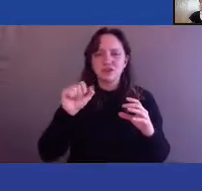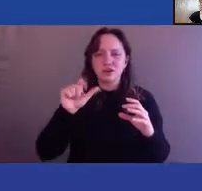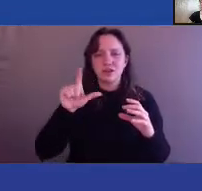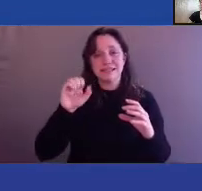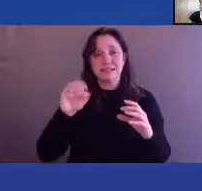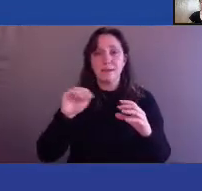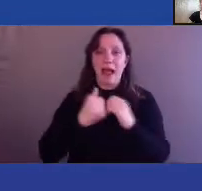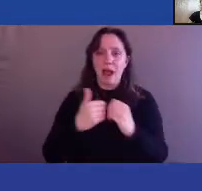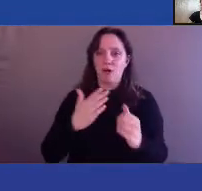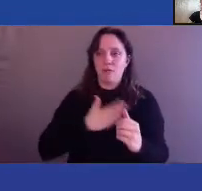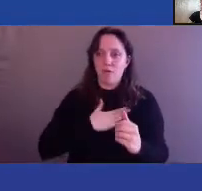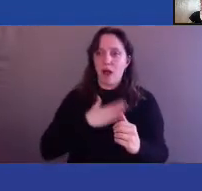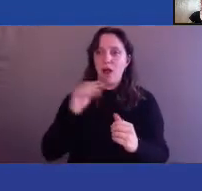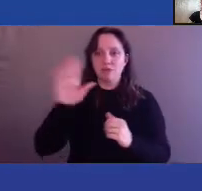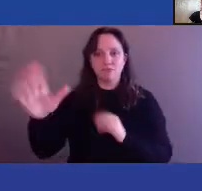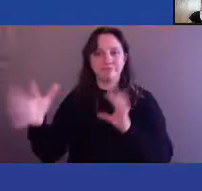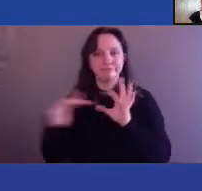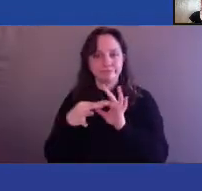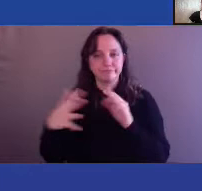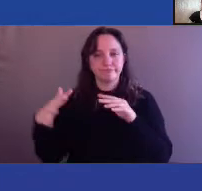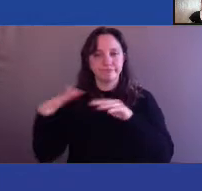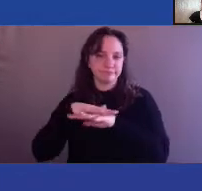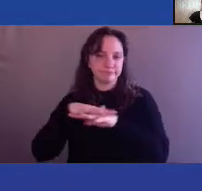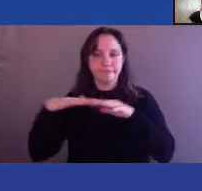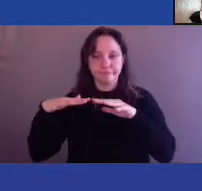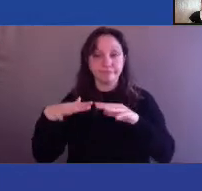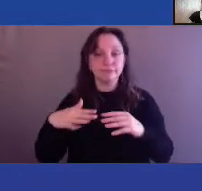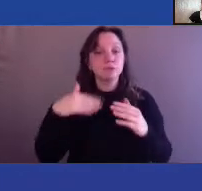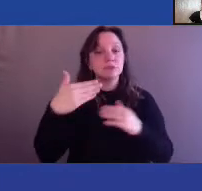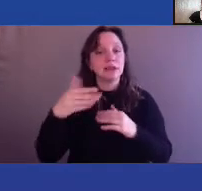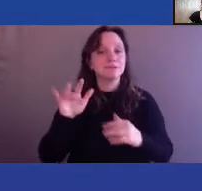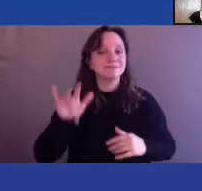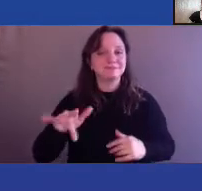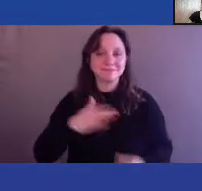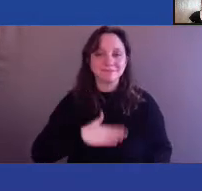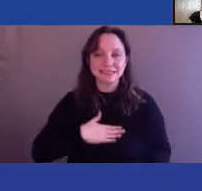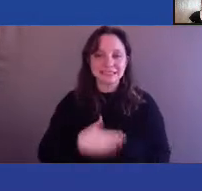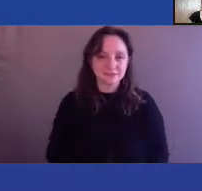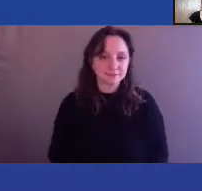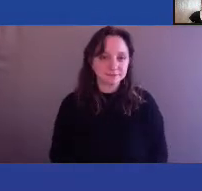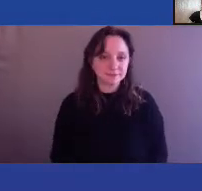activism. Next slide, please.